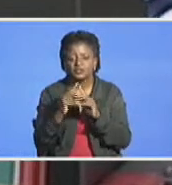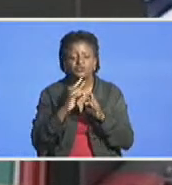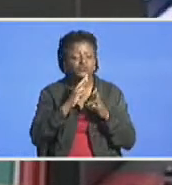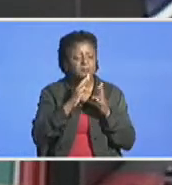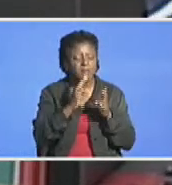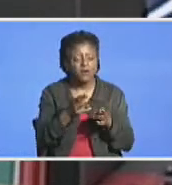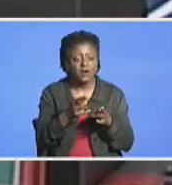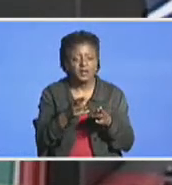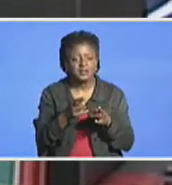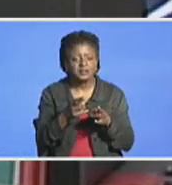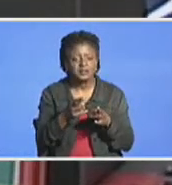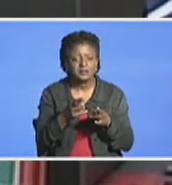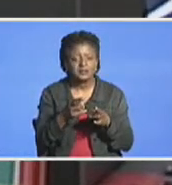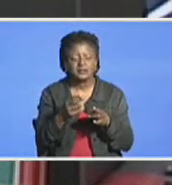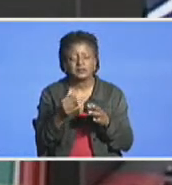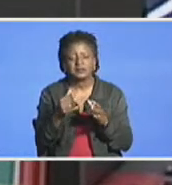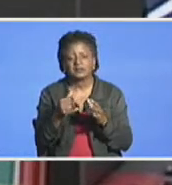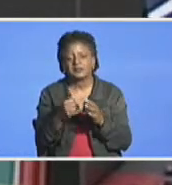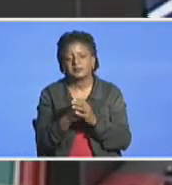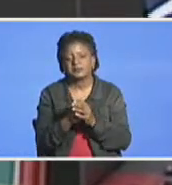it to building control.